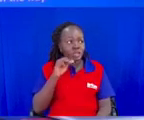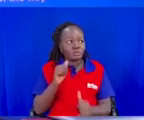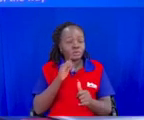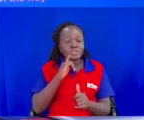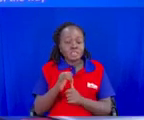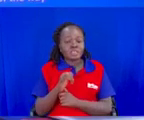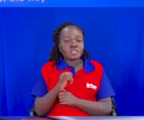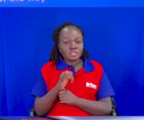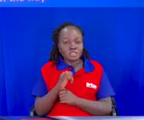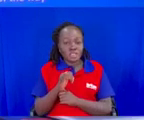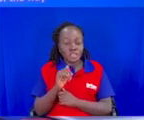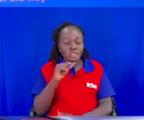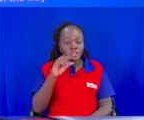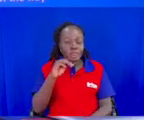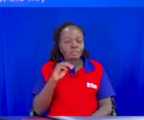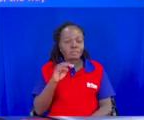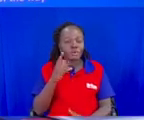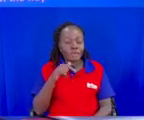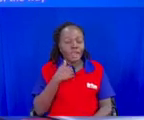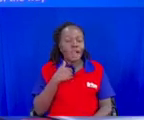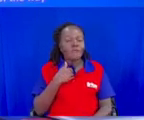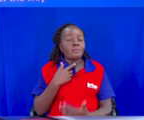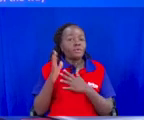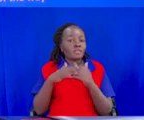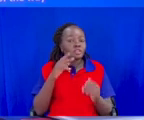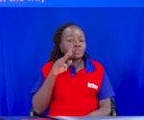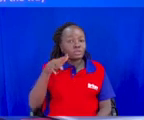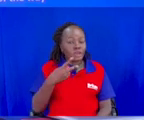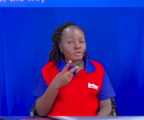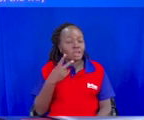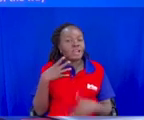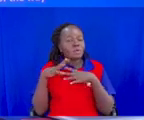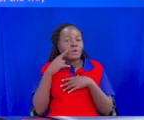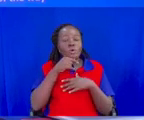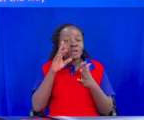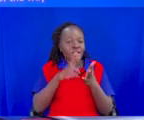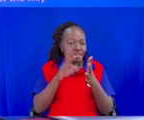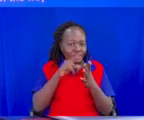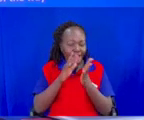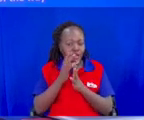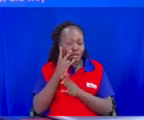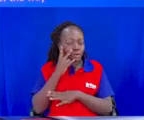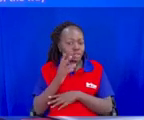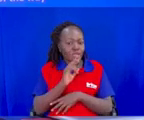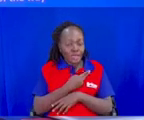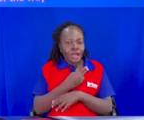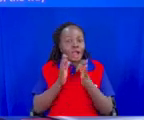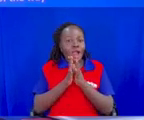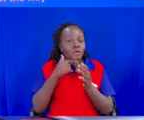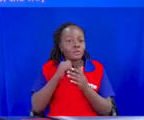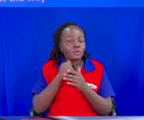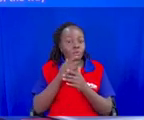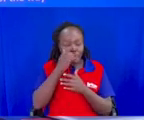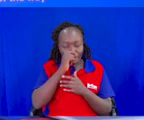in itself. We have more than 2,000 unit holders who we know have signed up and are most likely watching us. And we do wish you